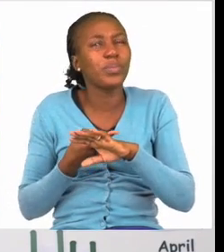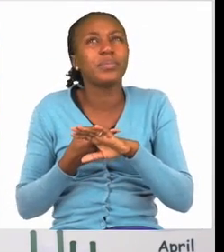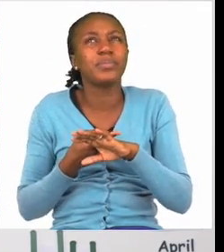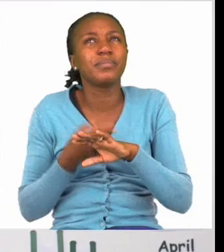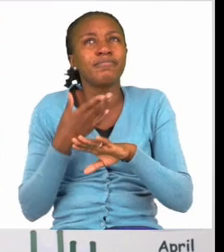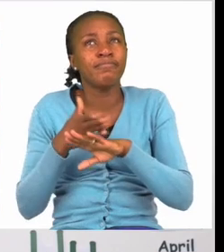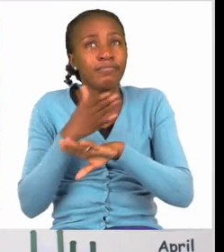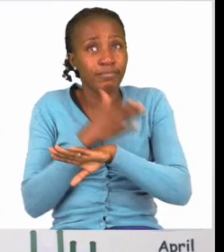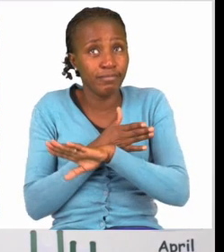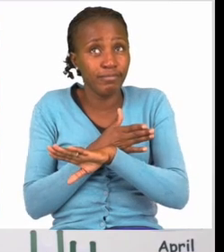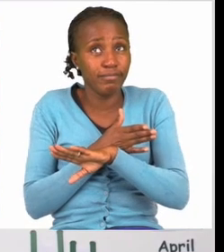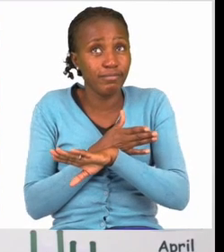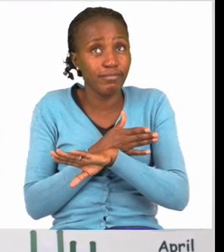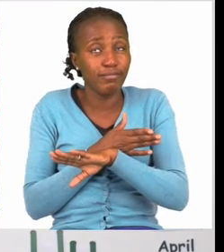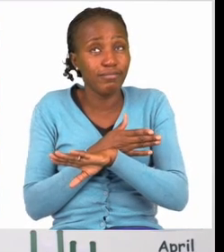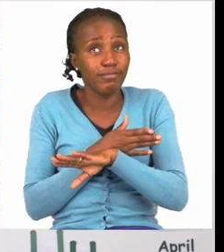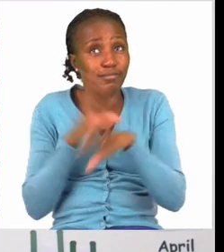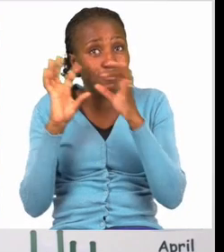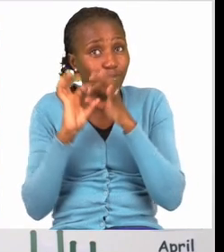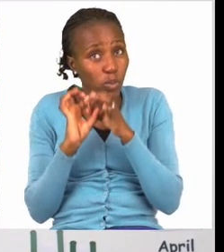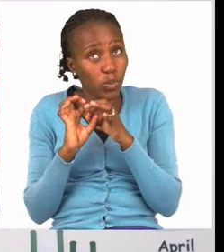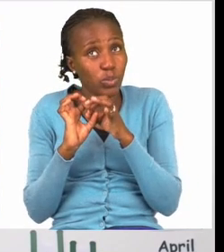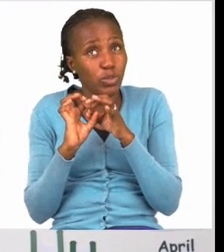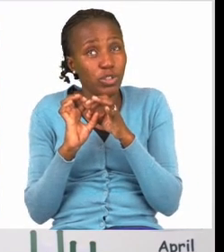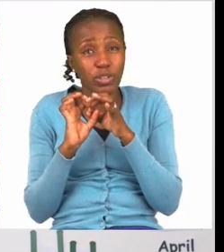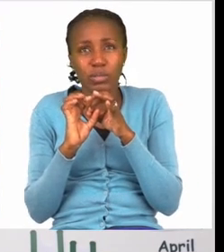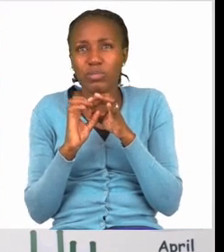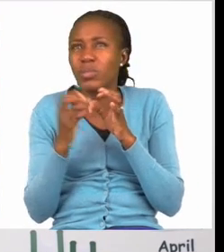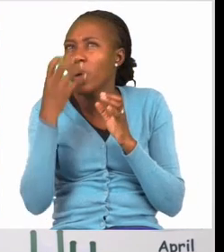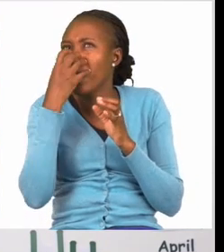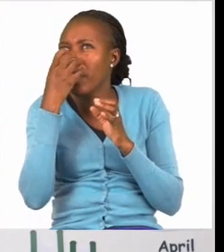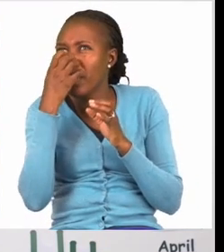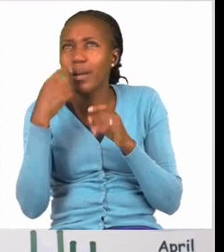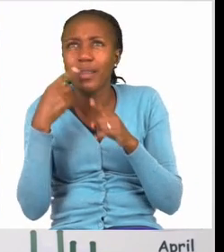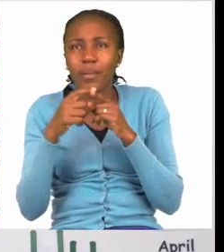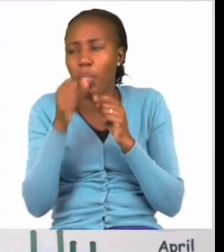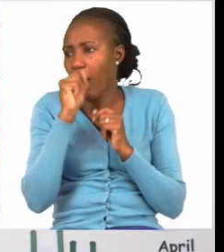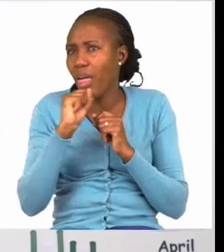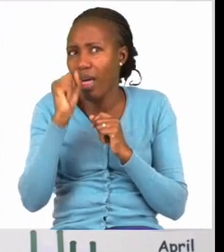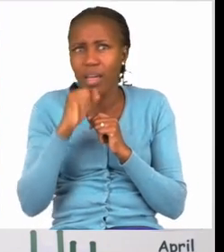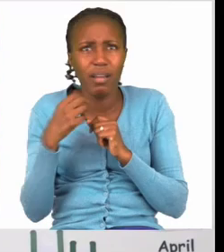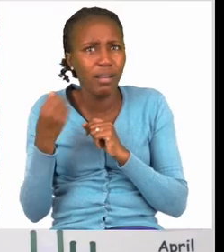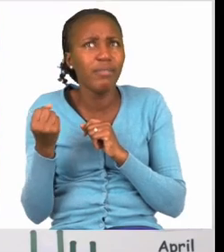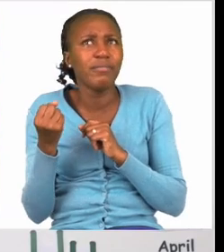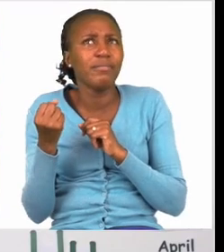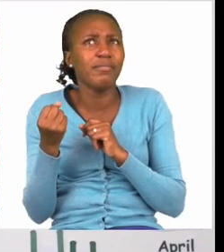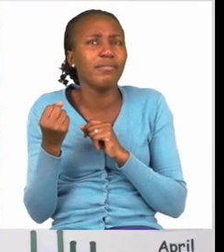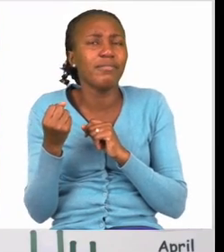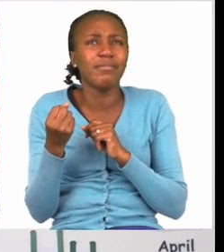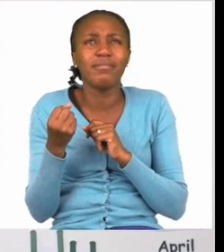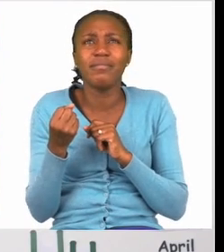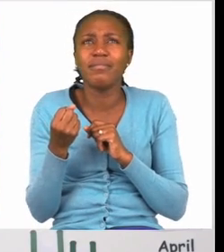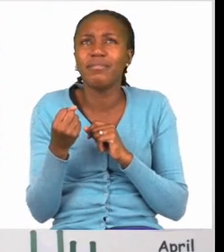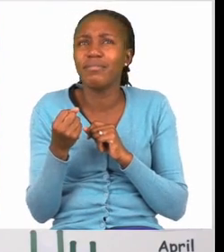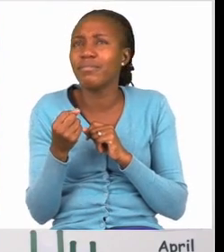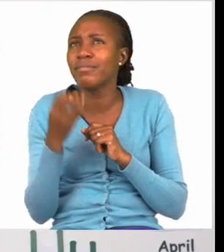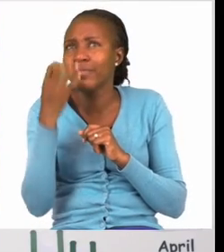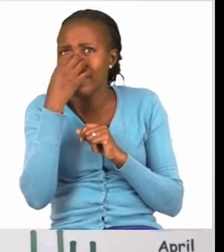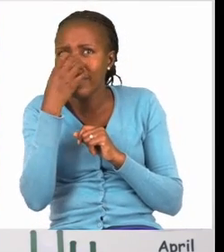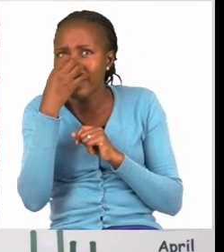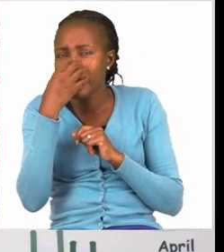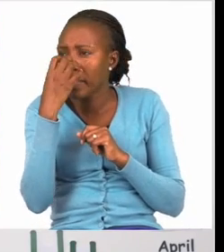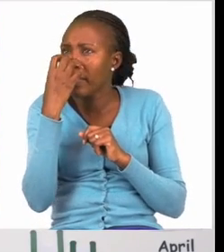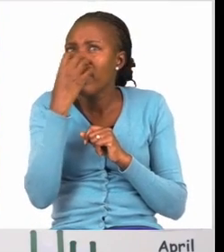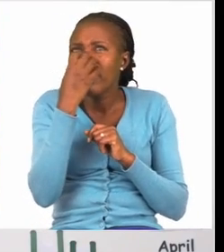we go home, Zoshi promised me that we could have ice cream, so can you help me find